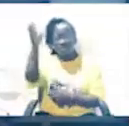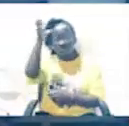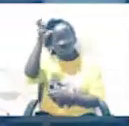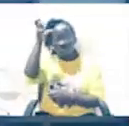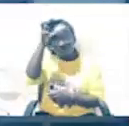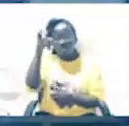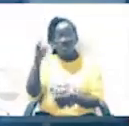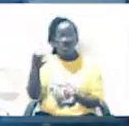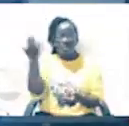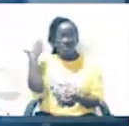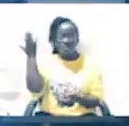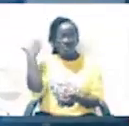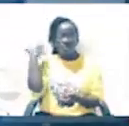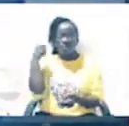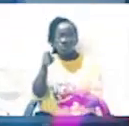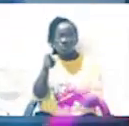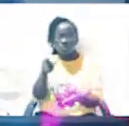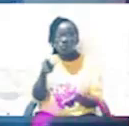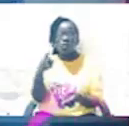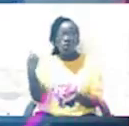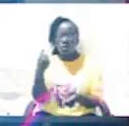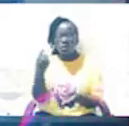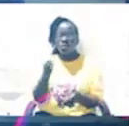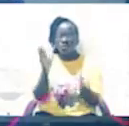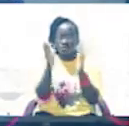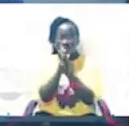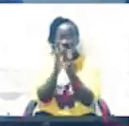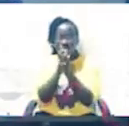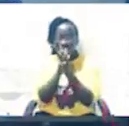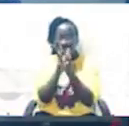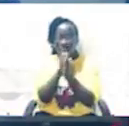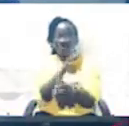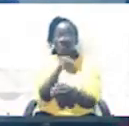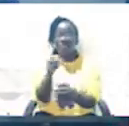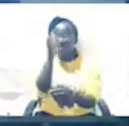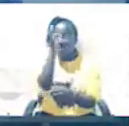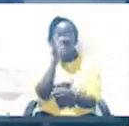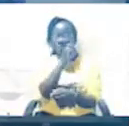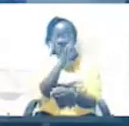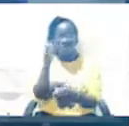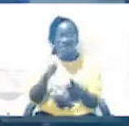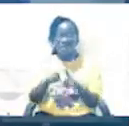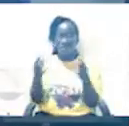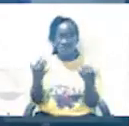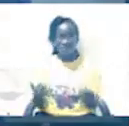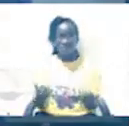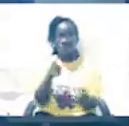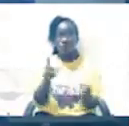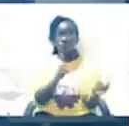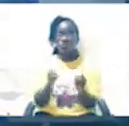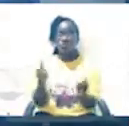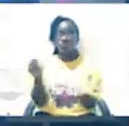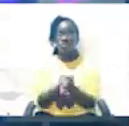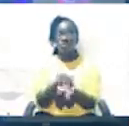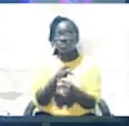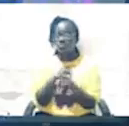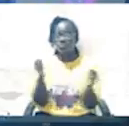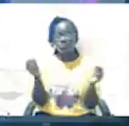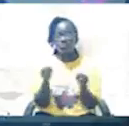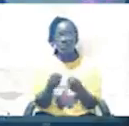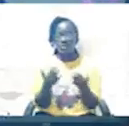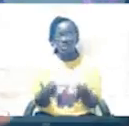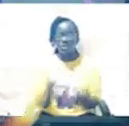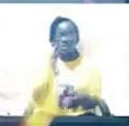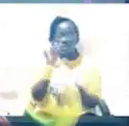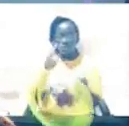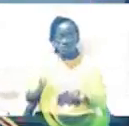do that anymore. As soon as I say, what I your spiritual life has suddenly come to an ebb. Oh,